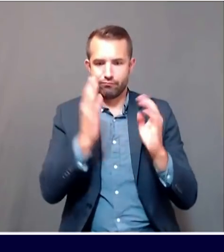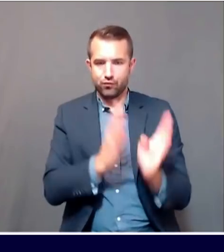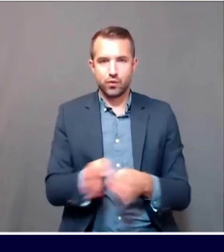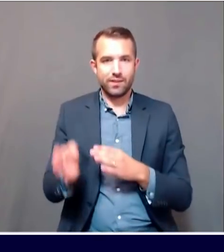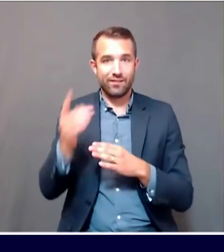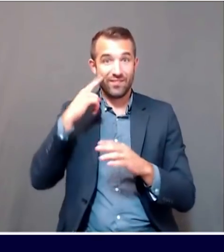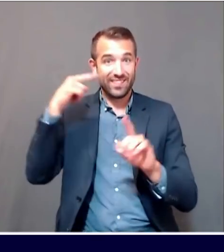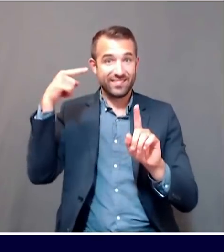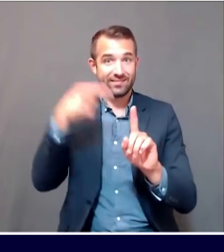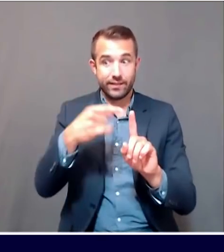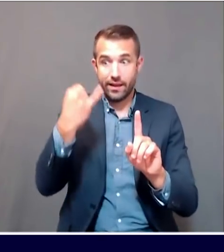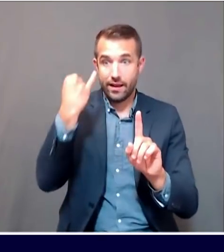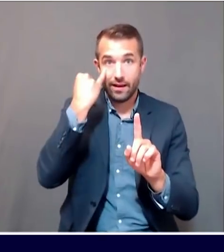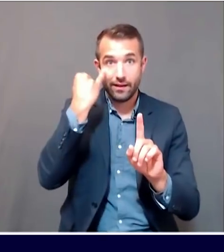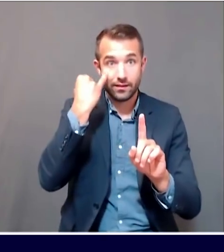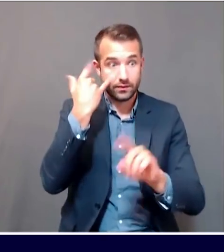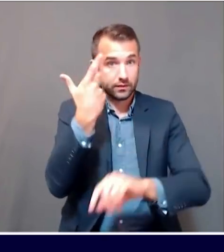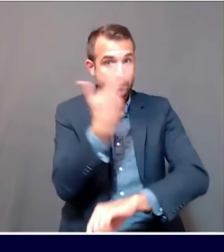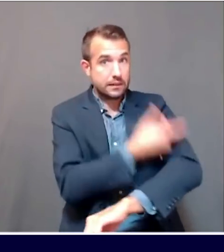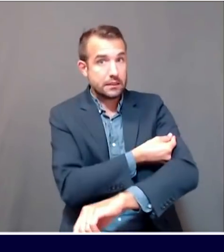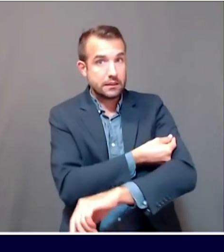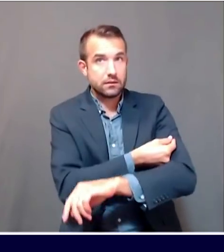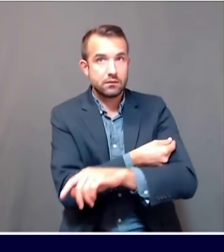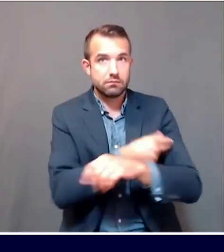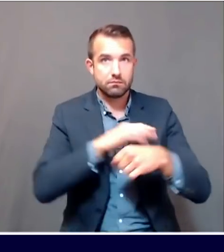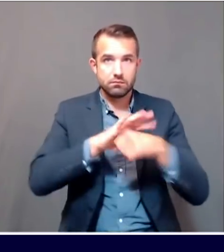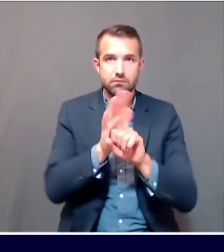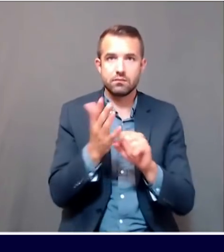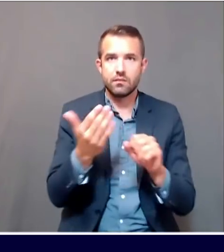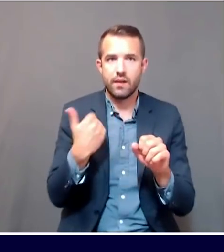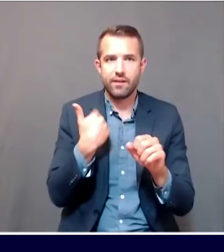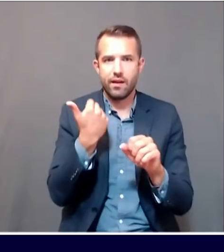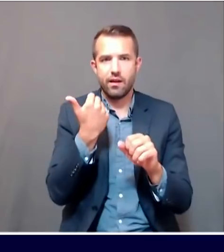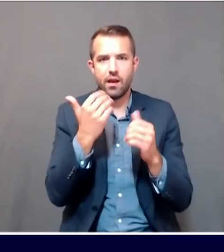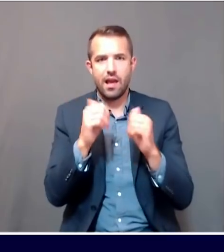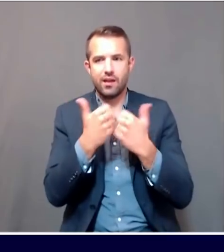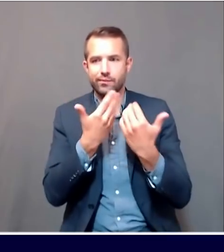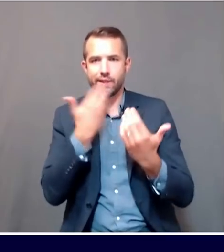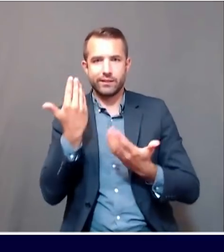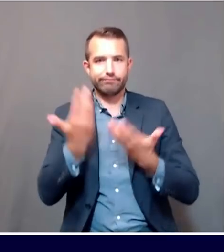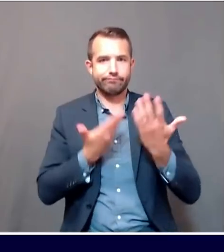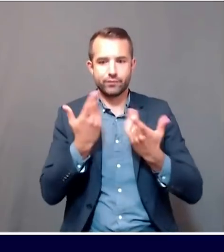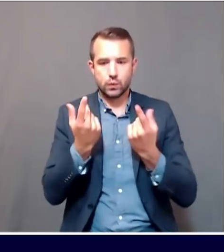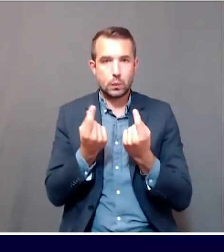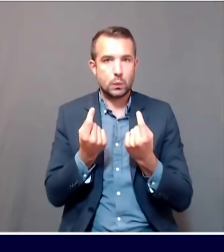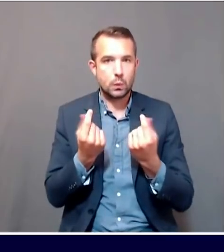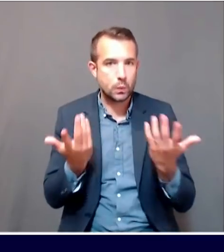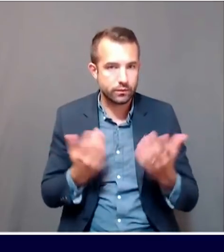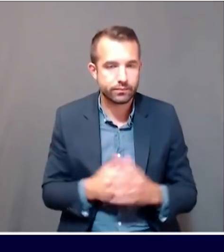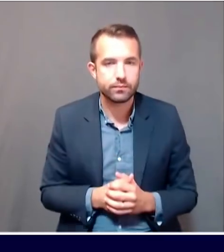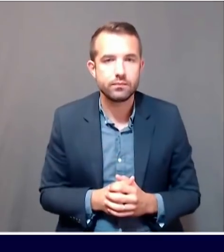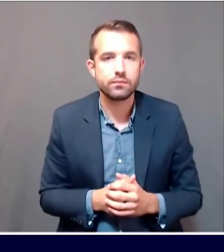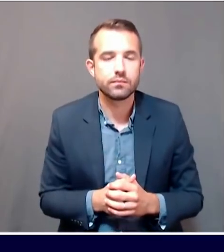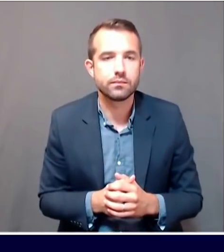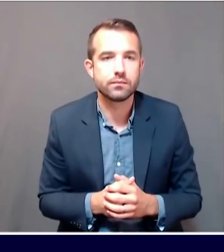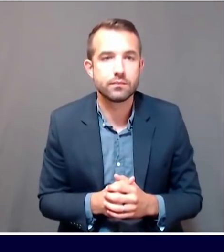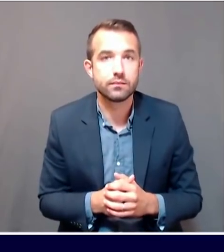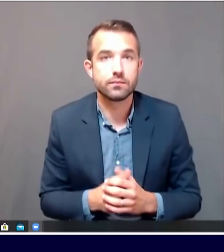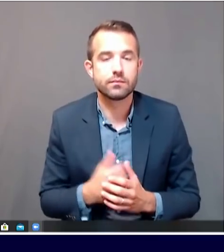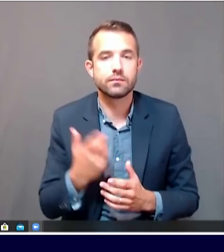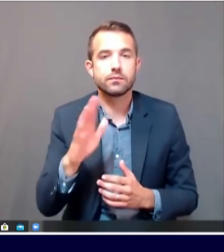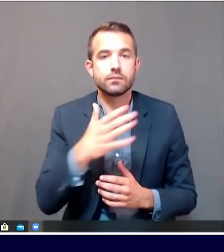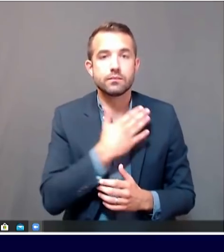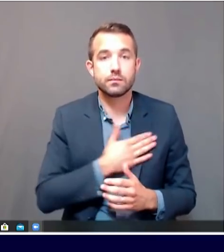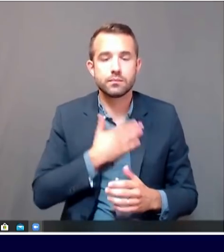arrival of a COVID-19 vaccine? The first thing that you can do is make sure that everyone in your